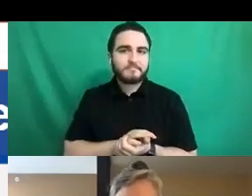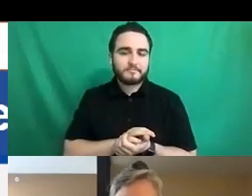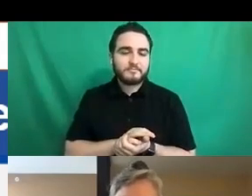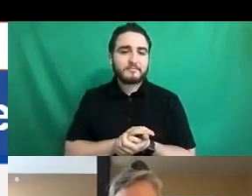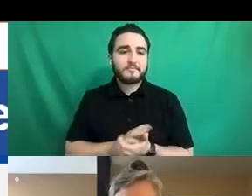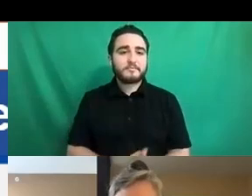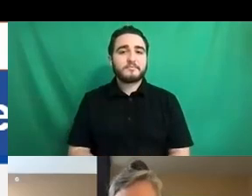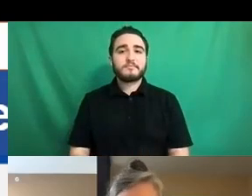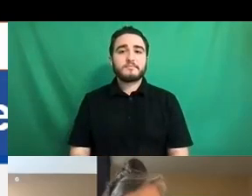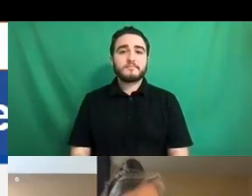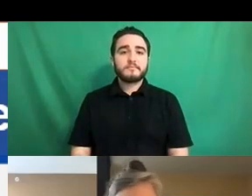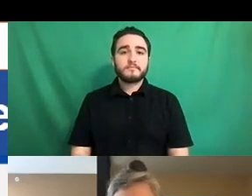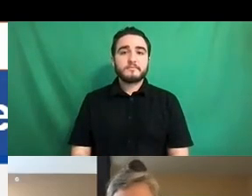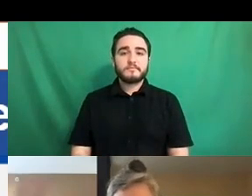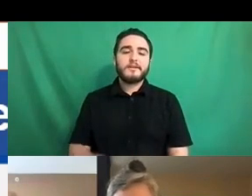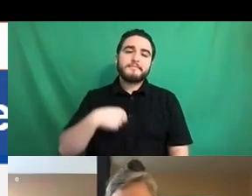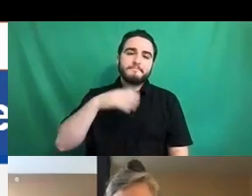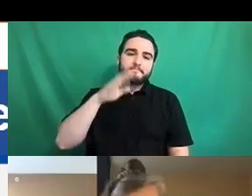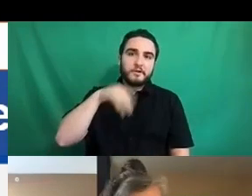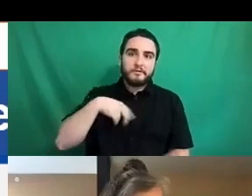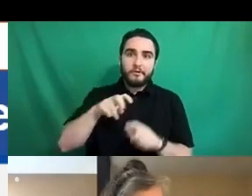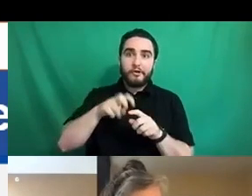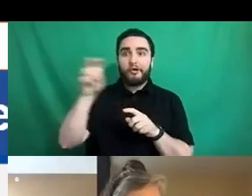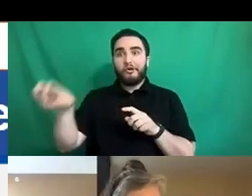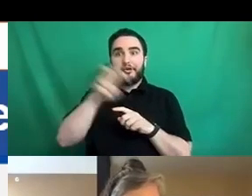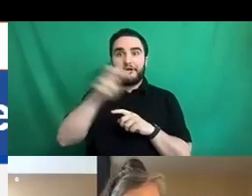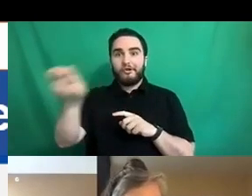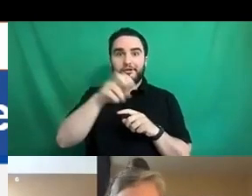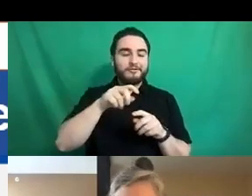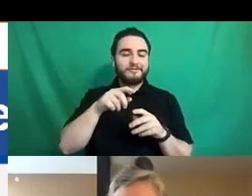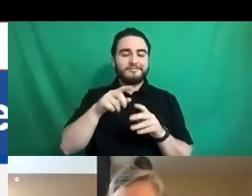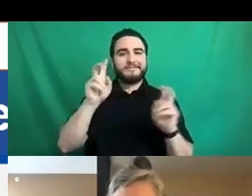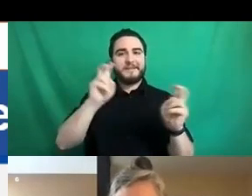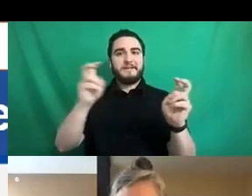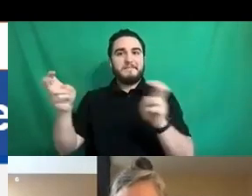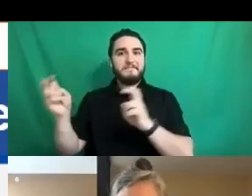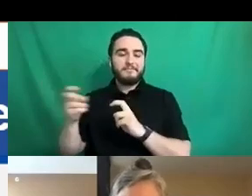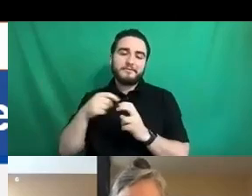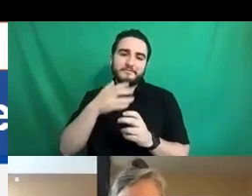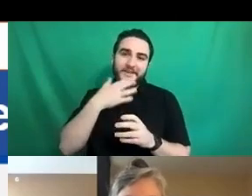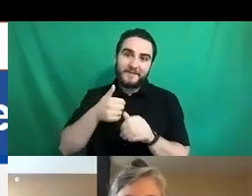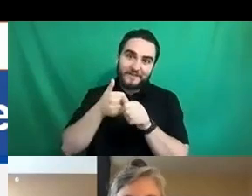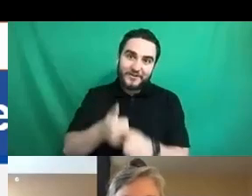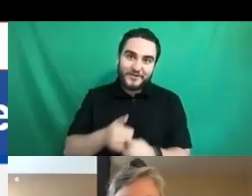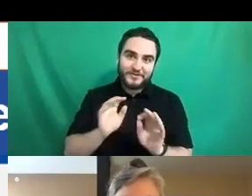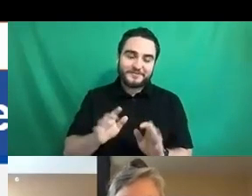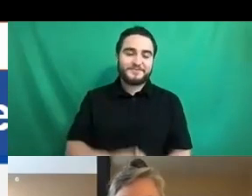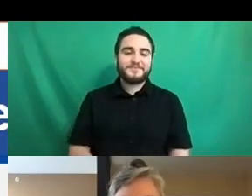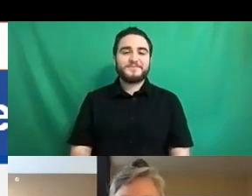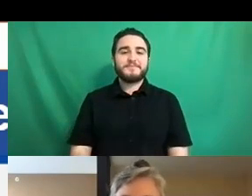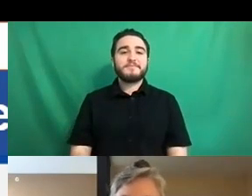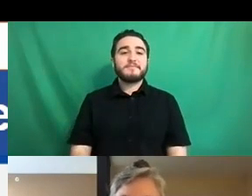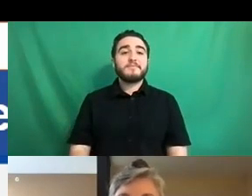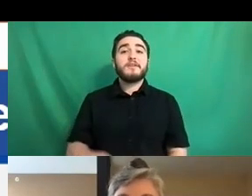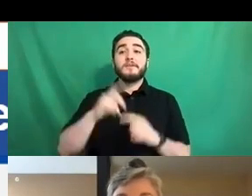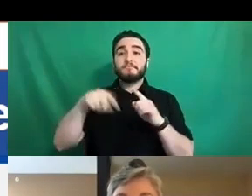When we talk about, and so I know we're kind of jumping from topic to topic today, so thanks for traveling with us. When we're talking